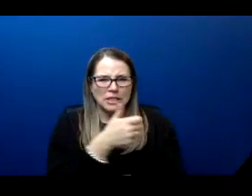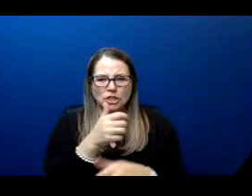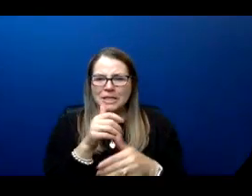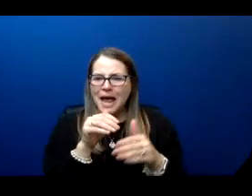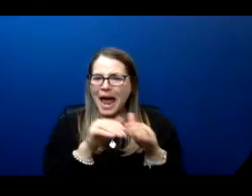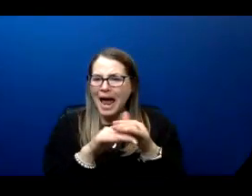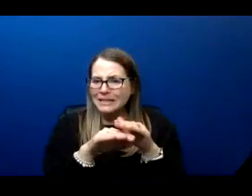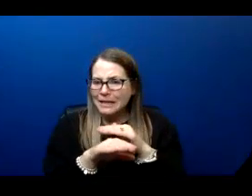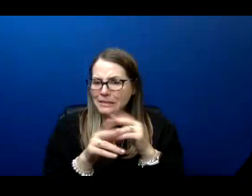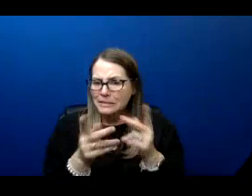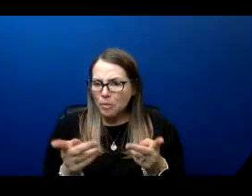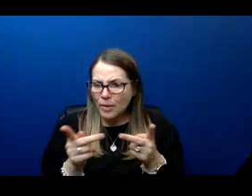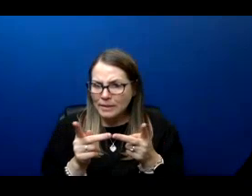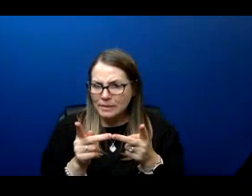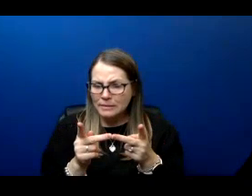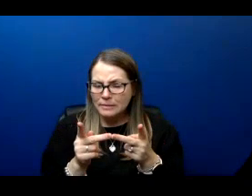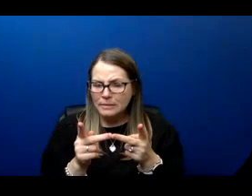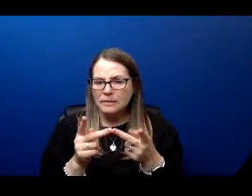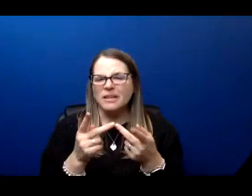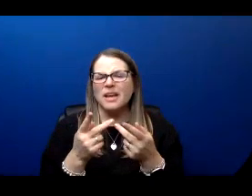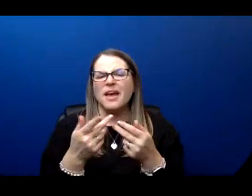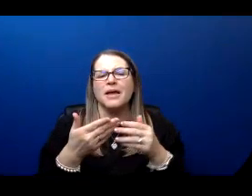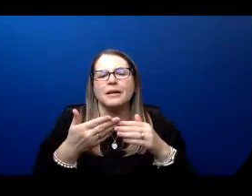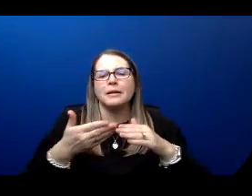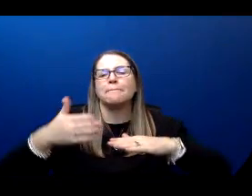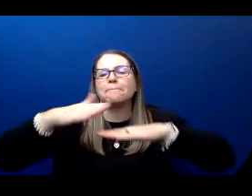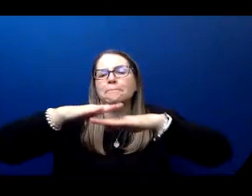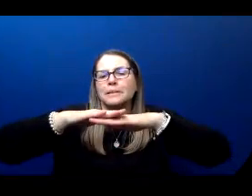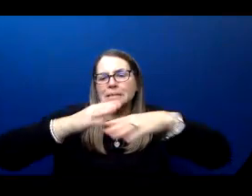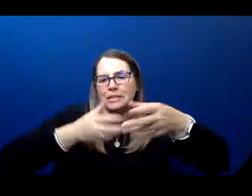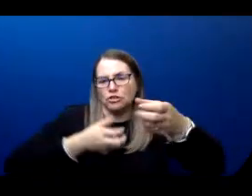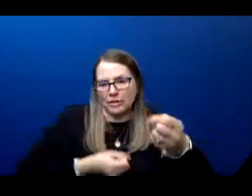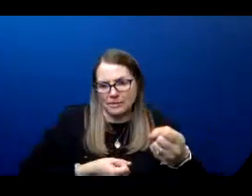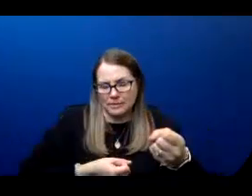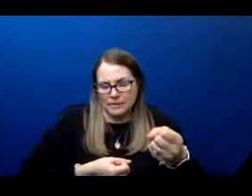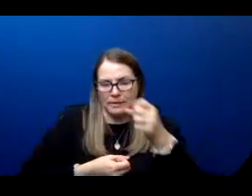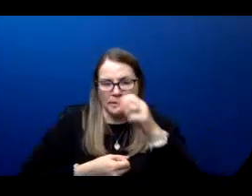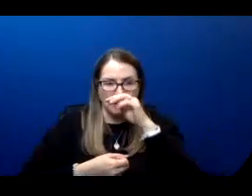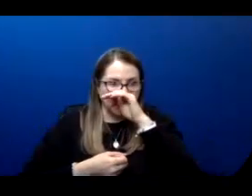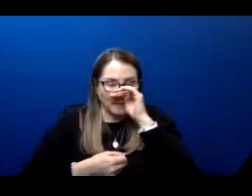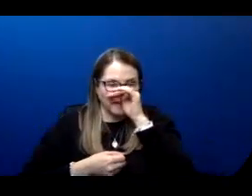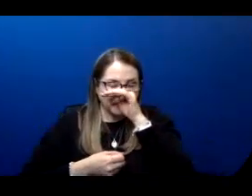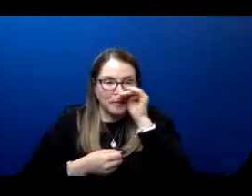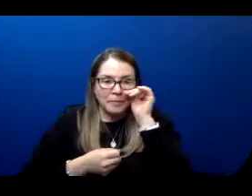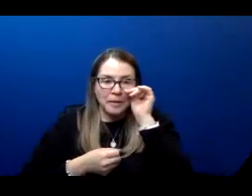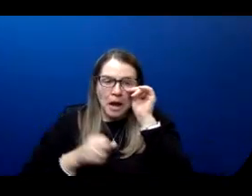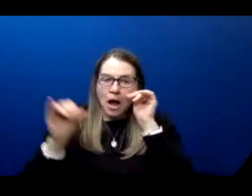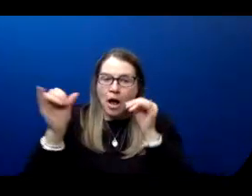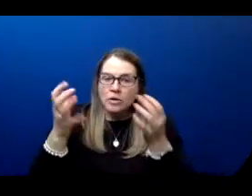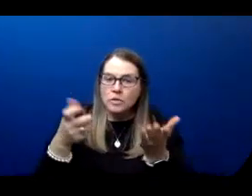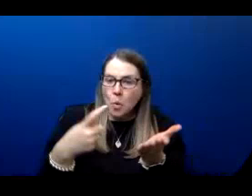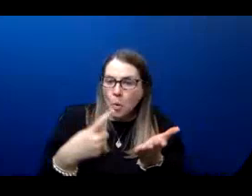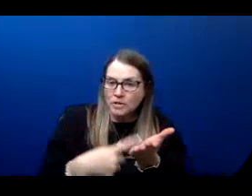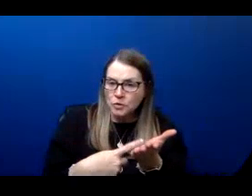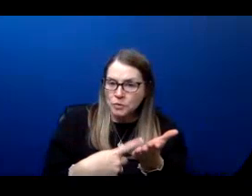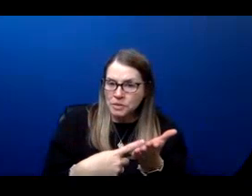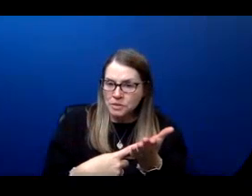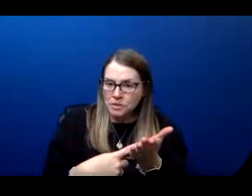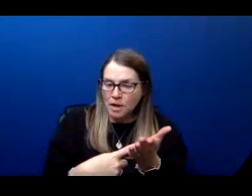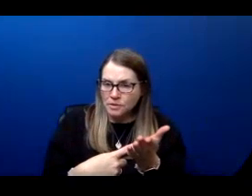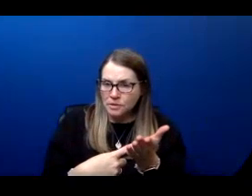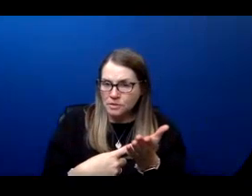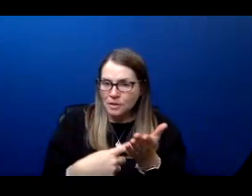building trust. And so I know that I just talk about the barriers, but also I want to talk about like several key